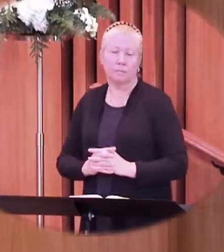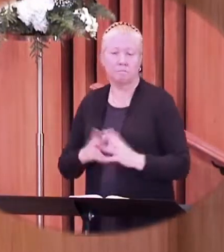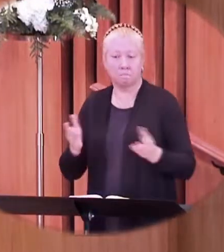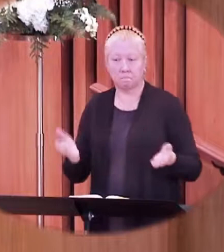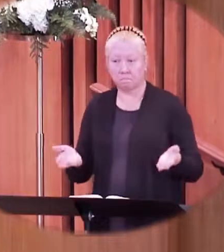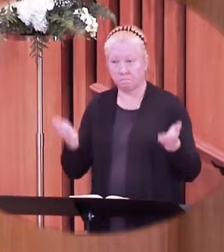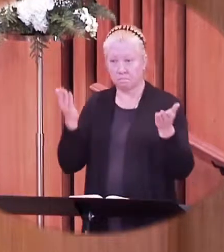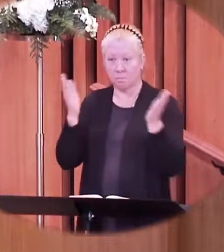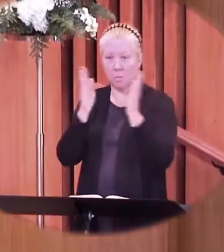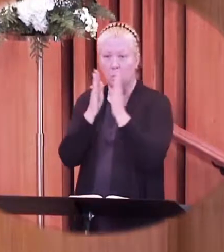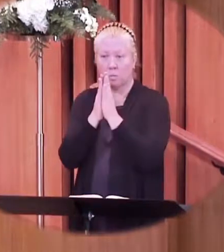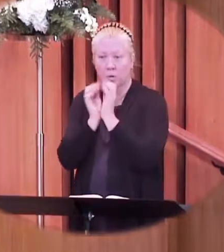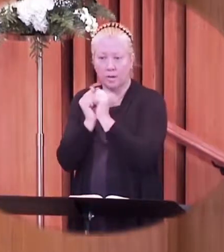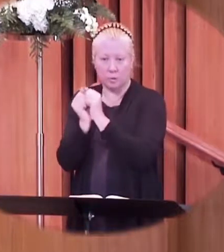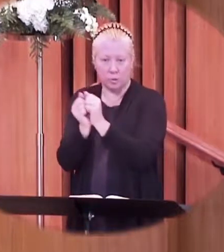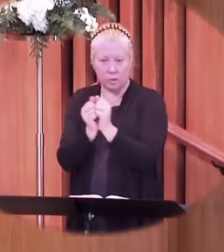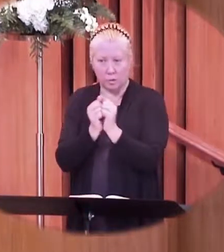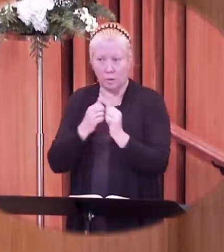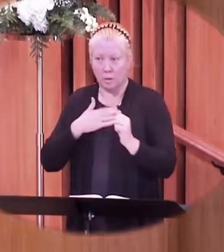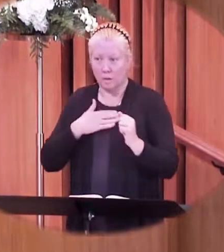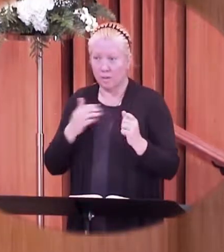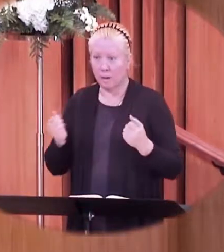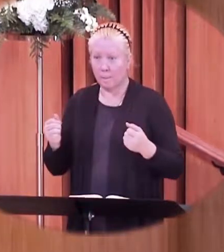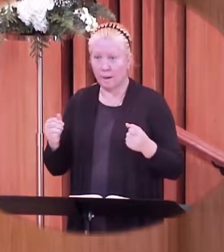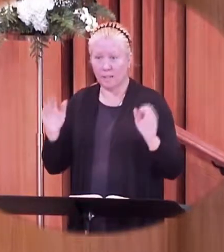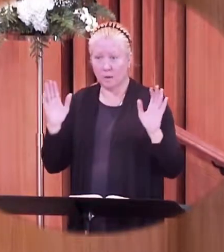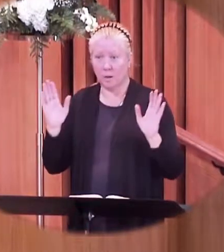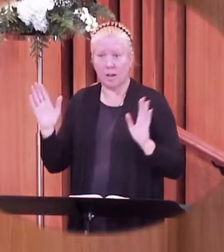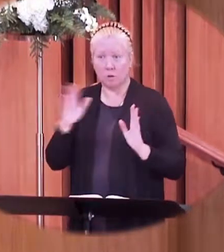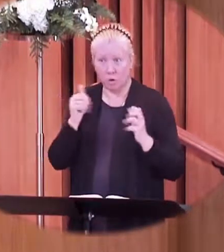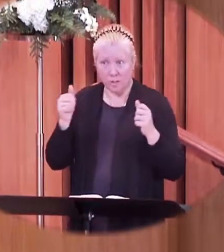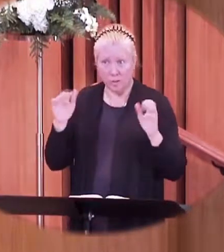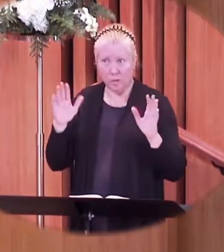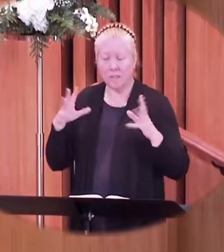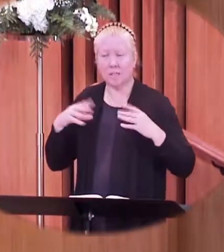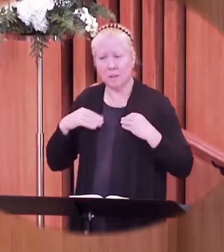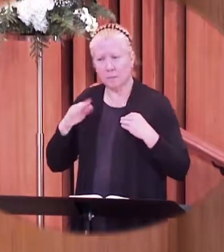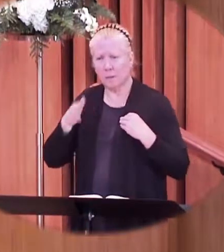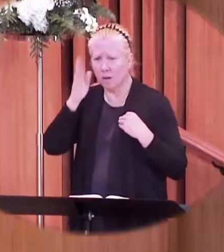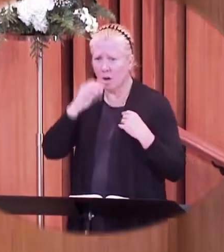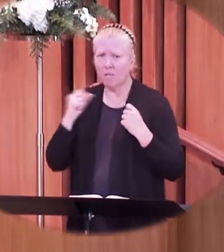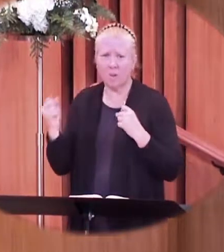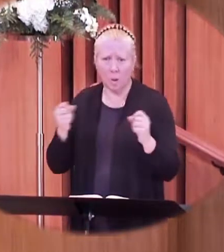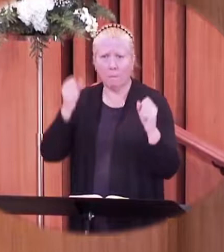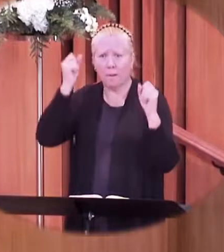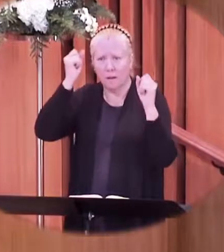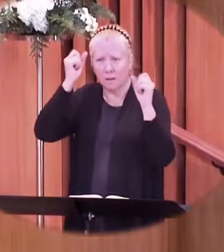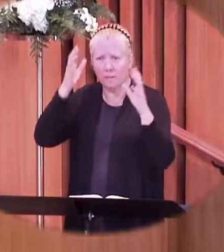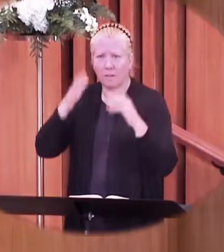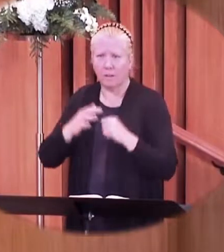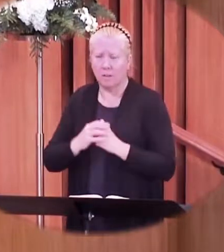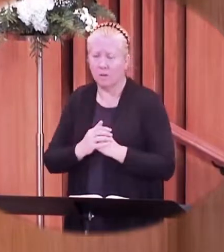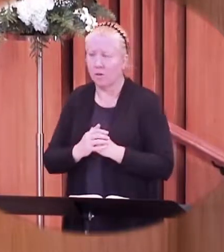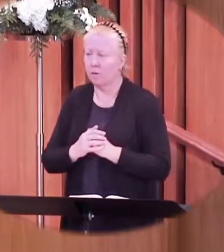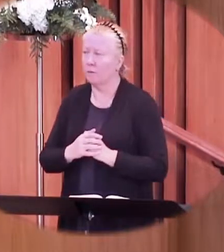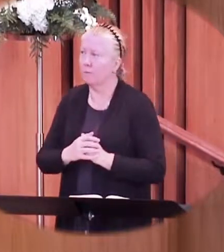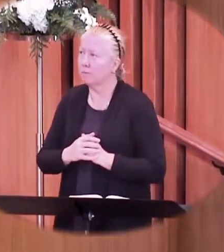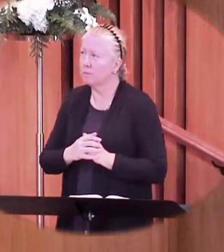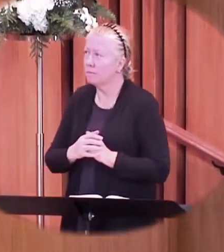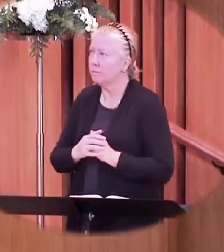Pray now, my brothers and sisters, that my sacrifice and yours may be acceptable to God, our Almighty